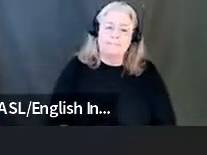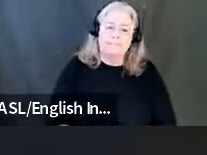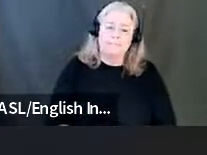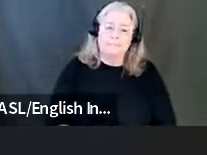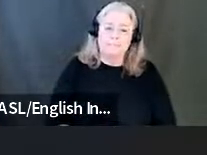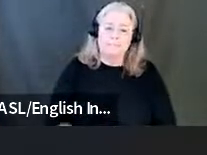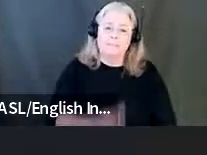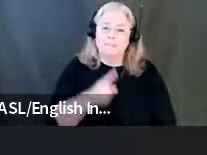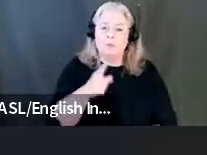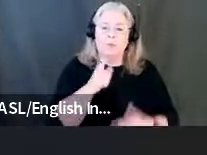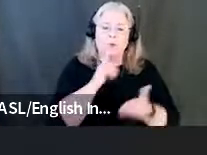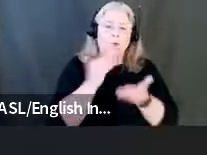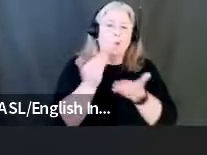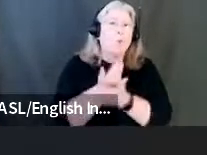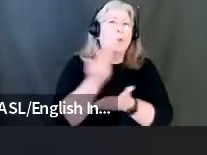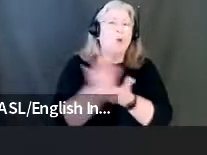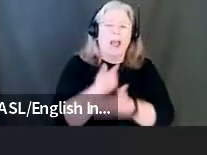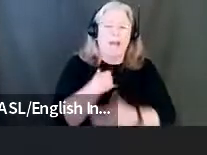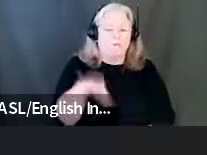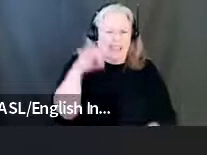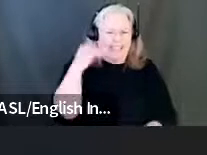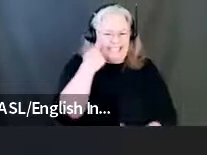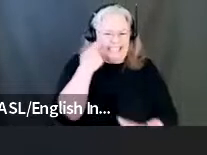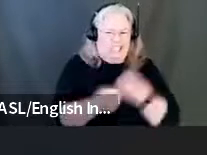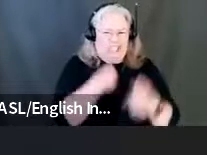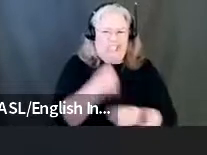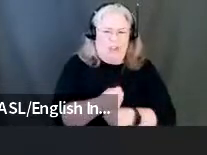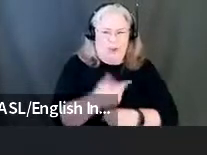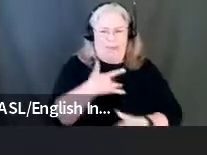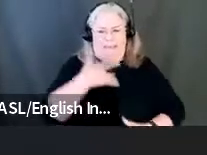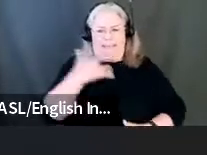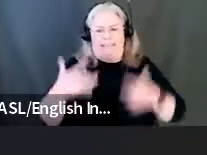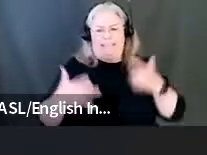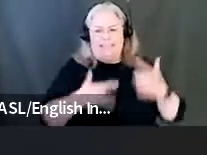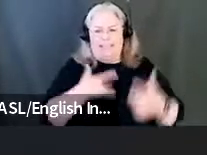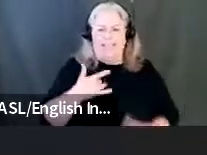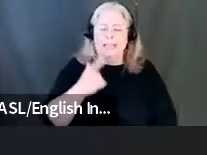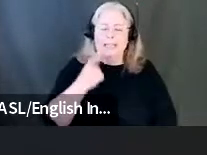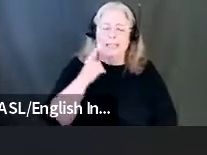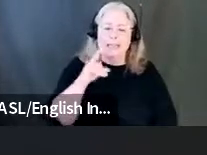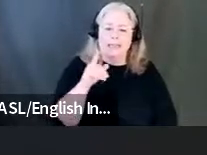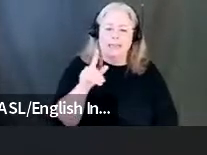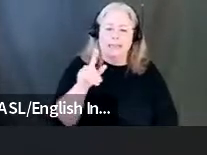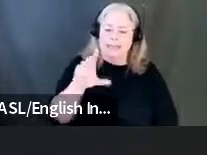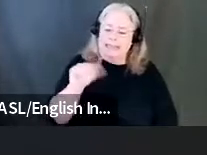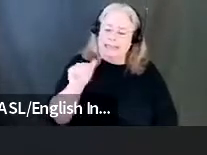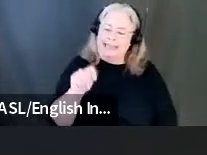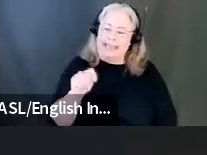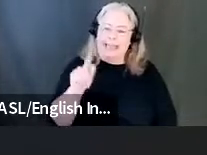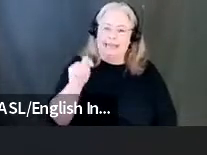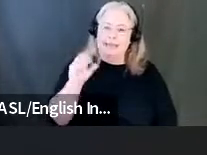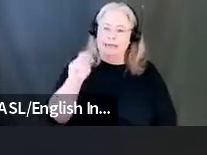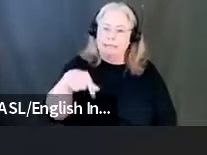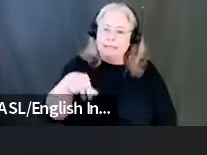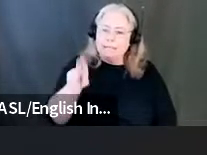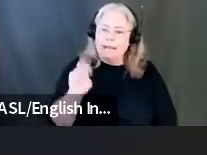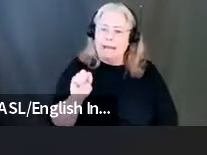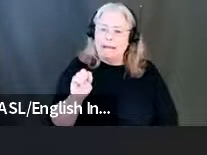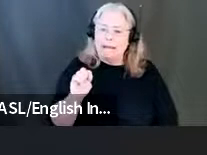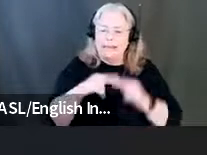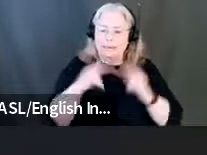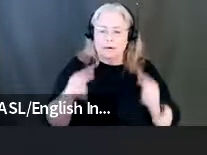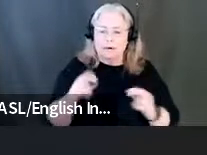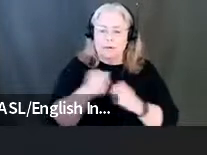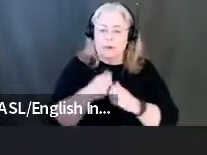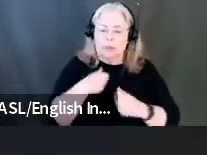This is a new discovery this year. I am like so excited about it. It's called cat tongue tape. So when I make